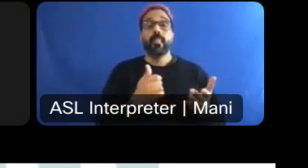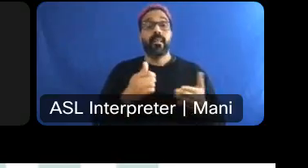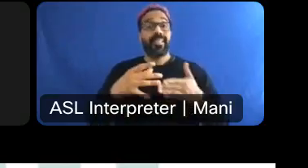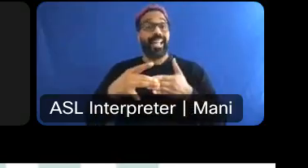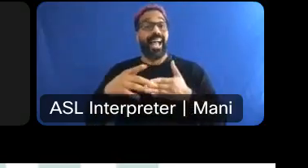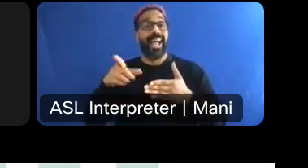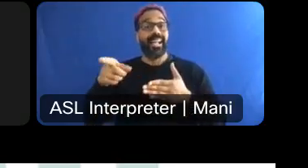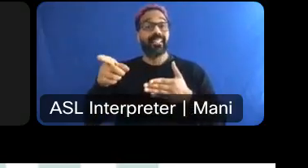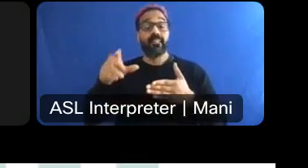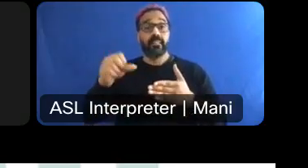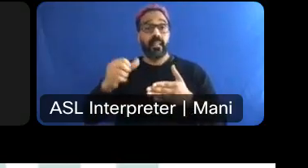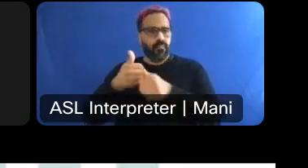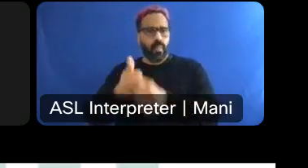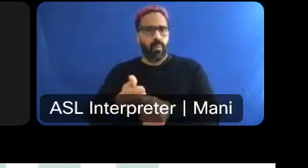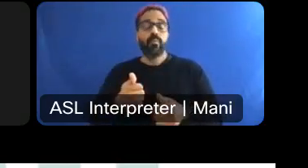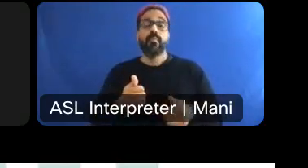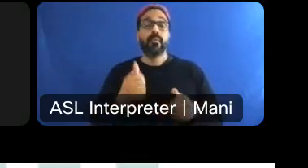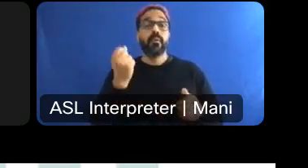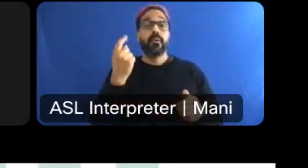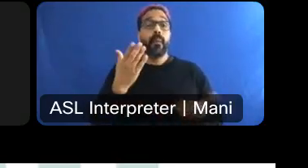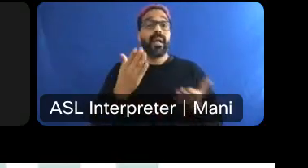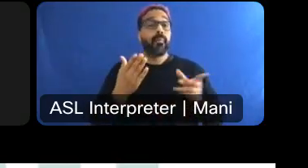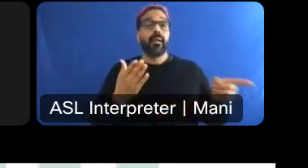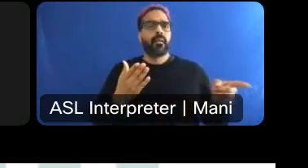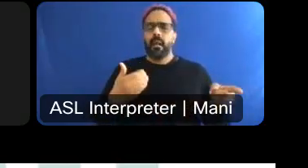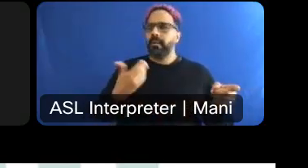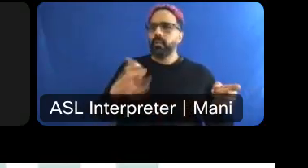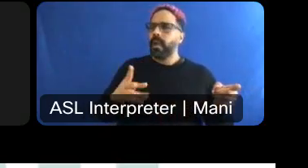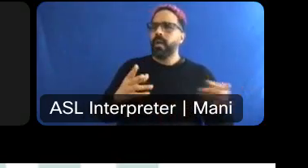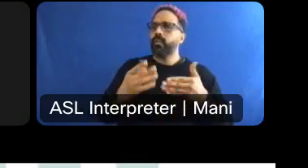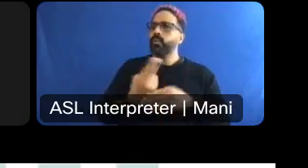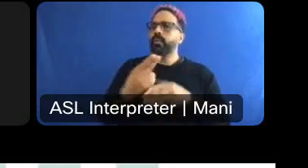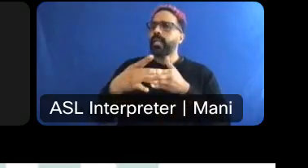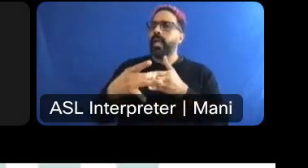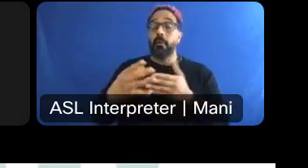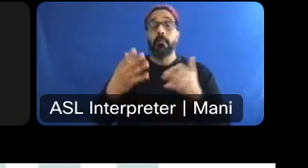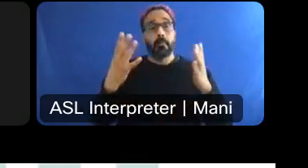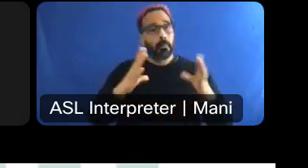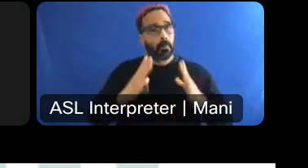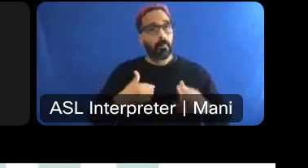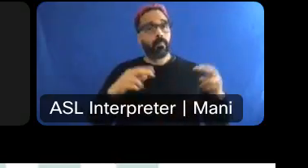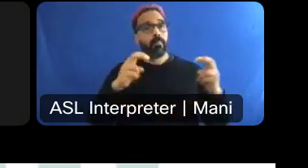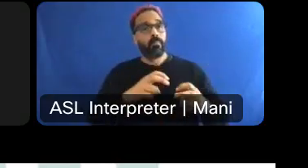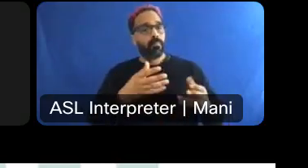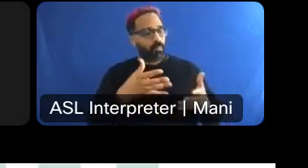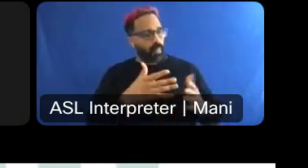by simply listening to what the survivor is feeling and what they may want or need in that